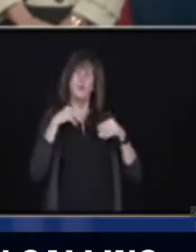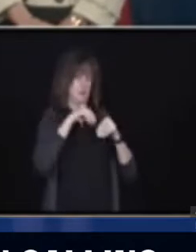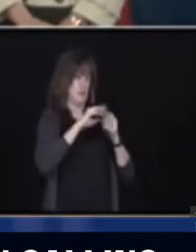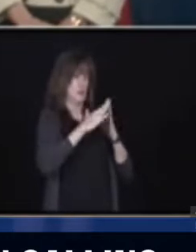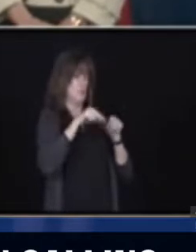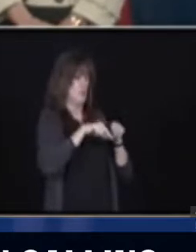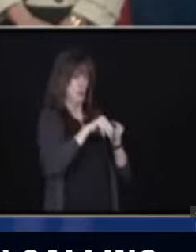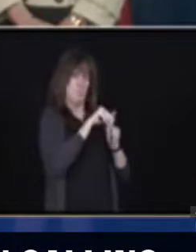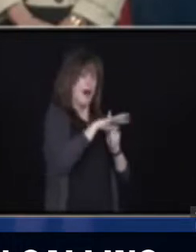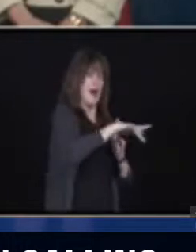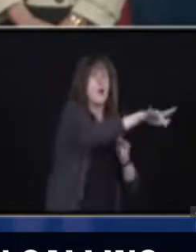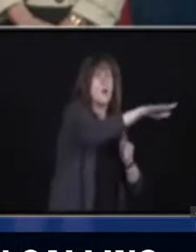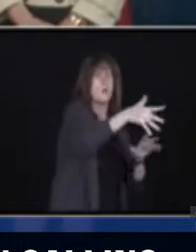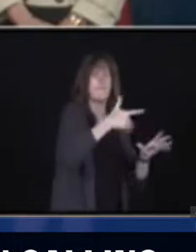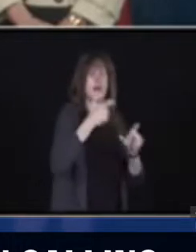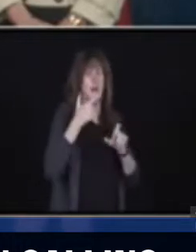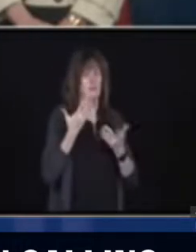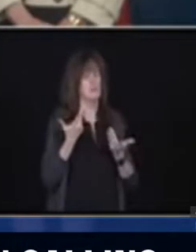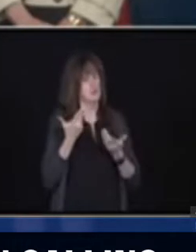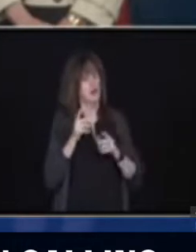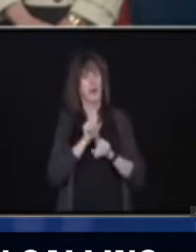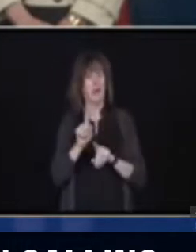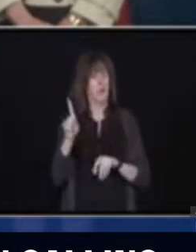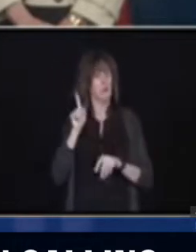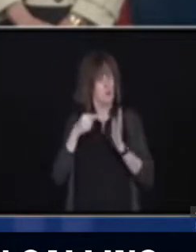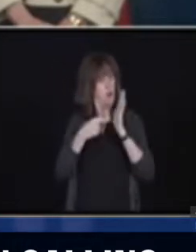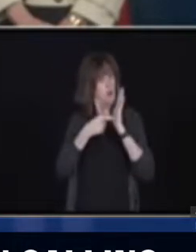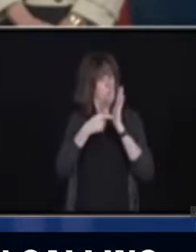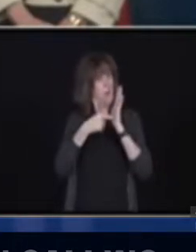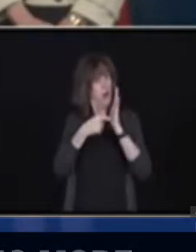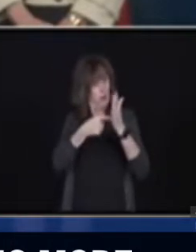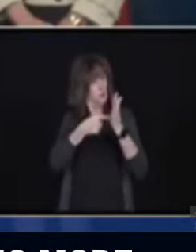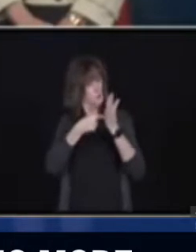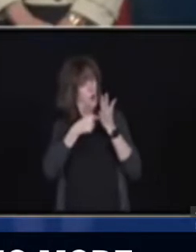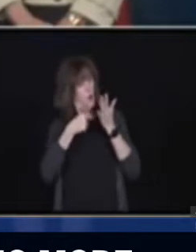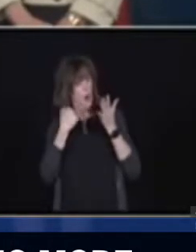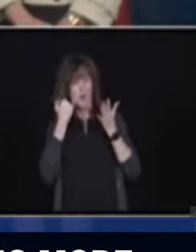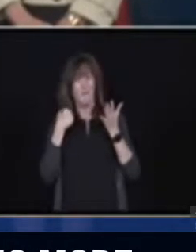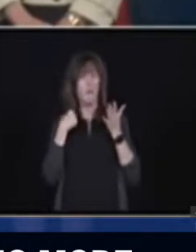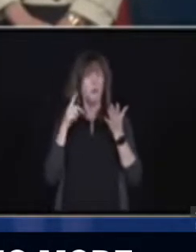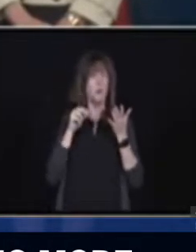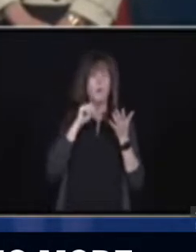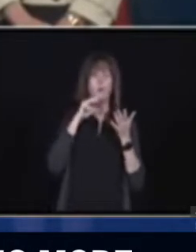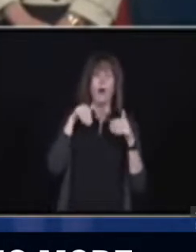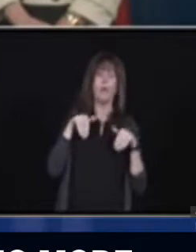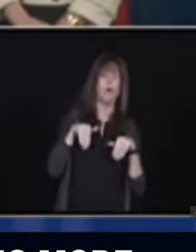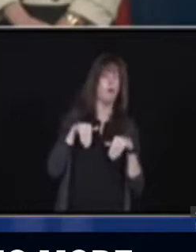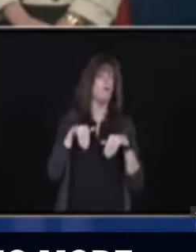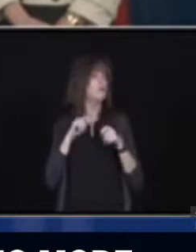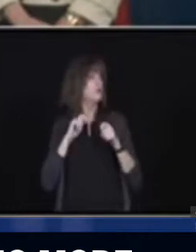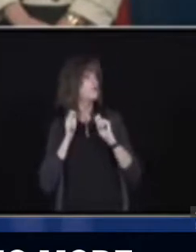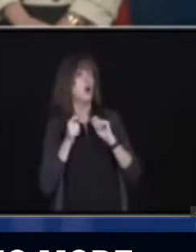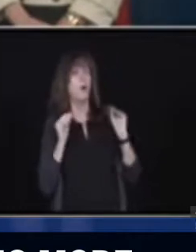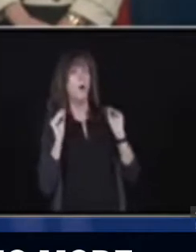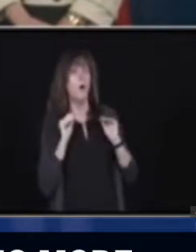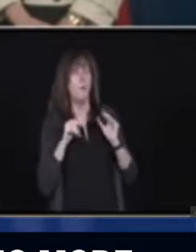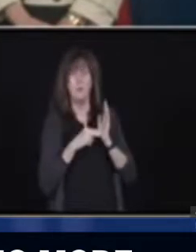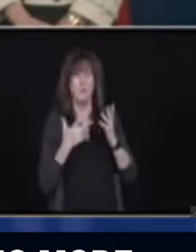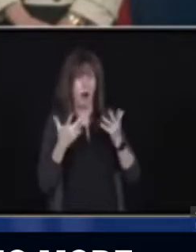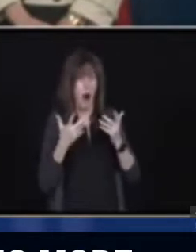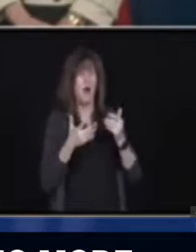Last week, our modeling showed that if nothing was done, we could face 6,000 new daily